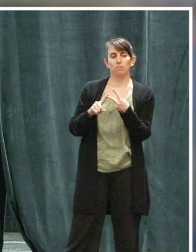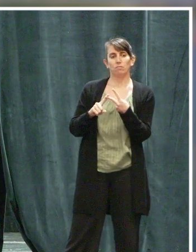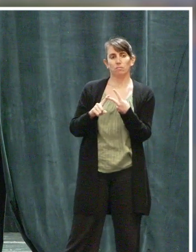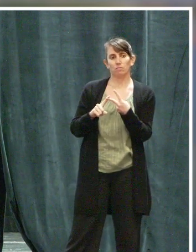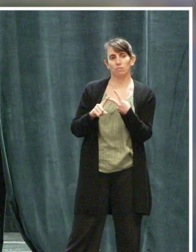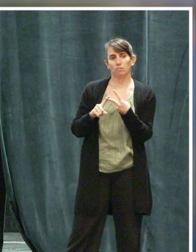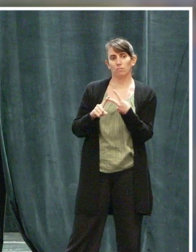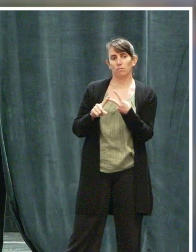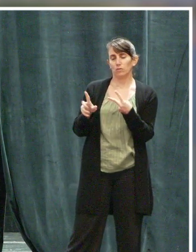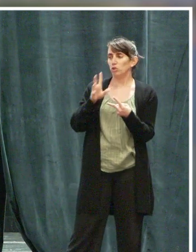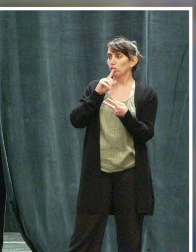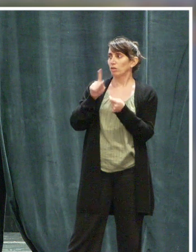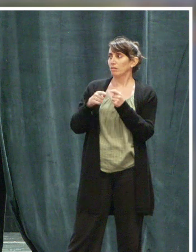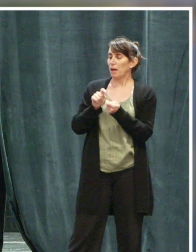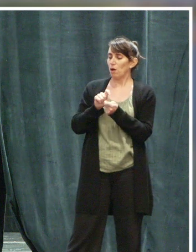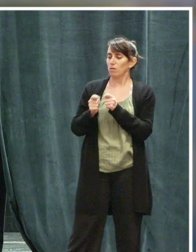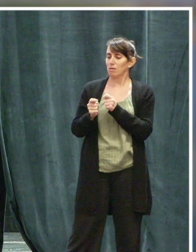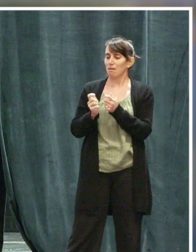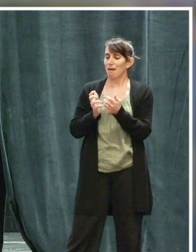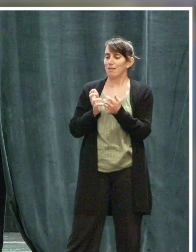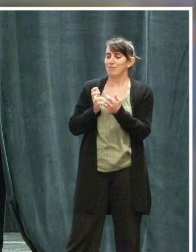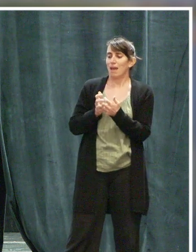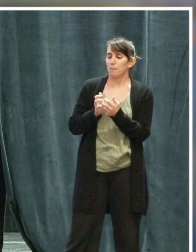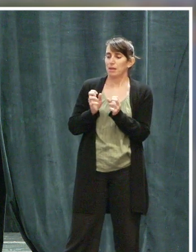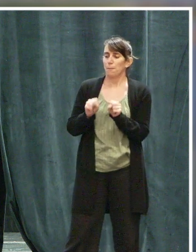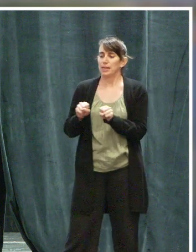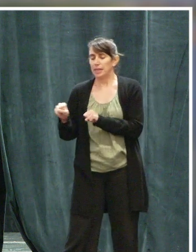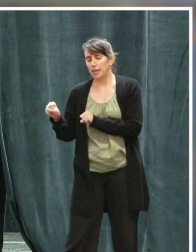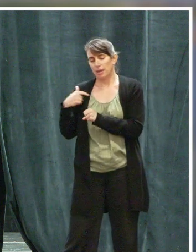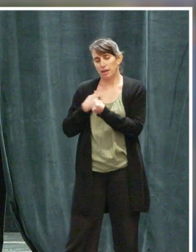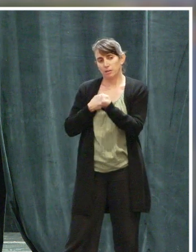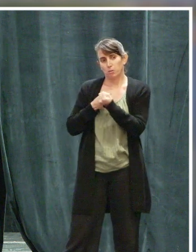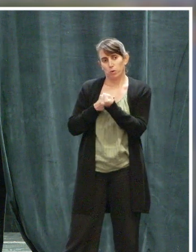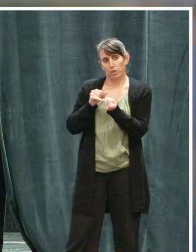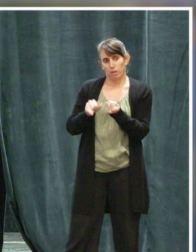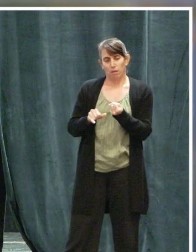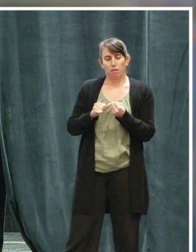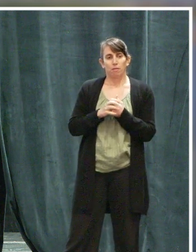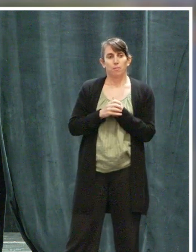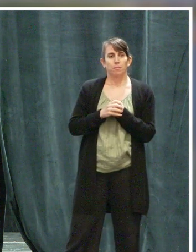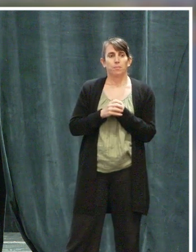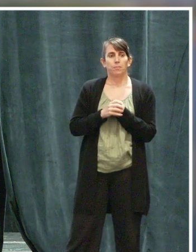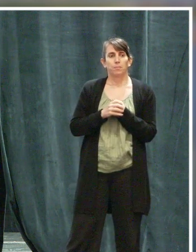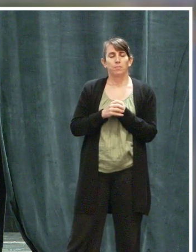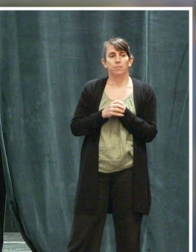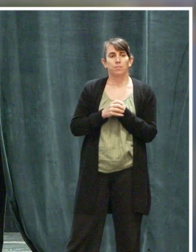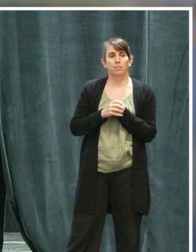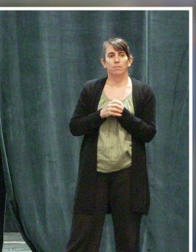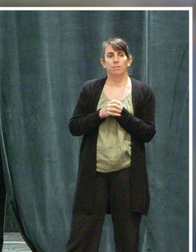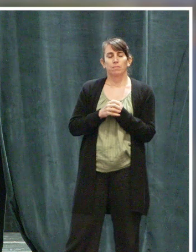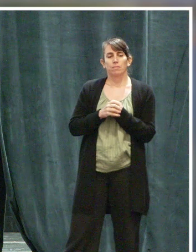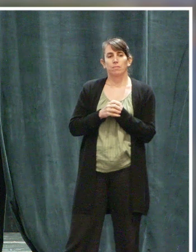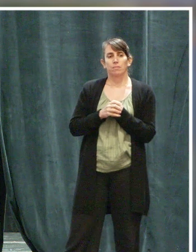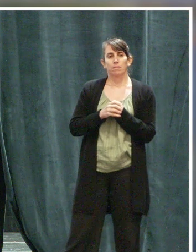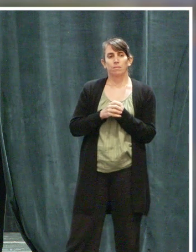about adaptability, which I totally support and everybody supports, because a lot